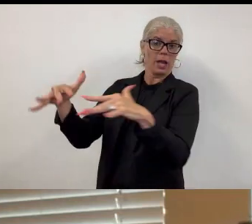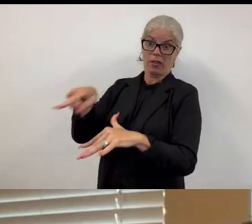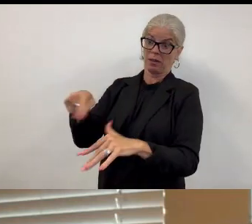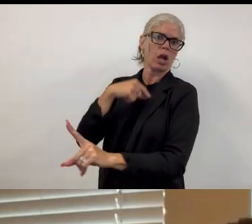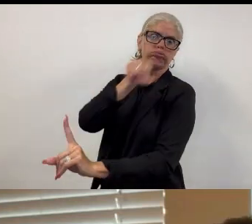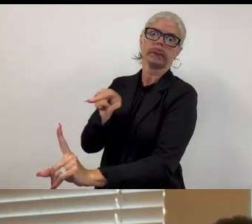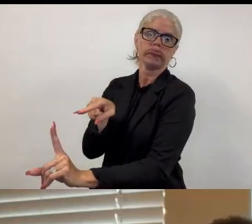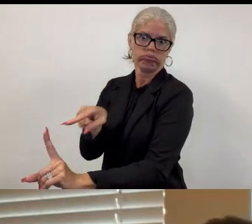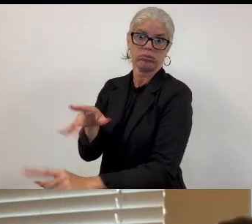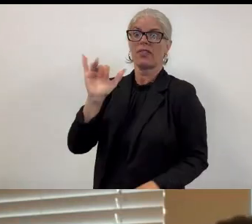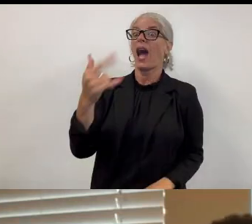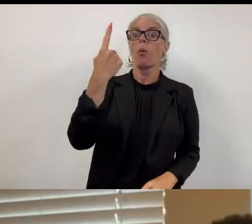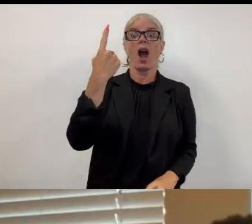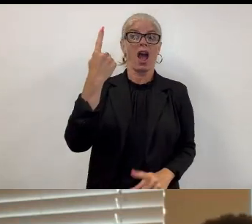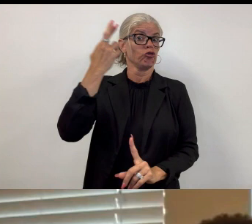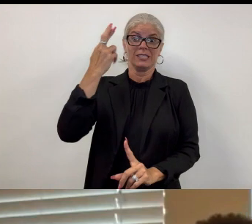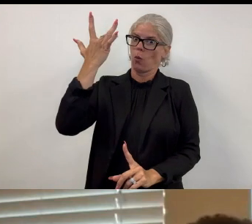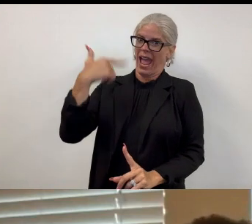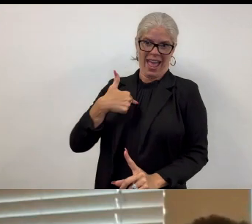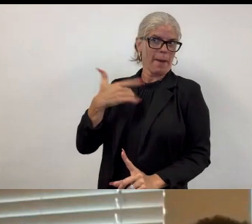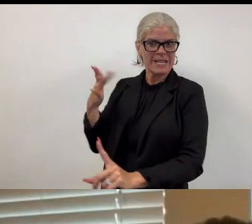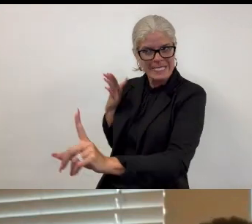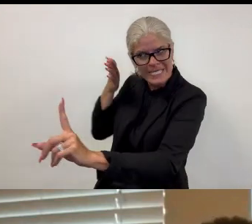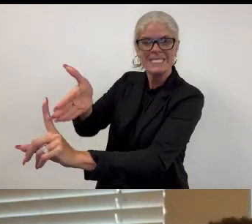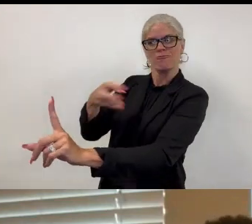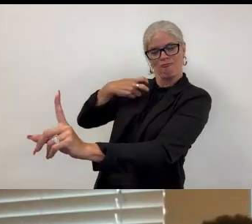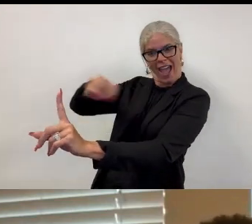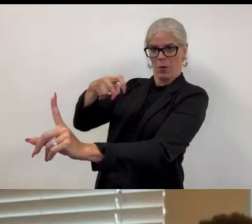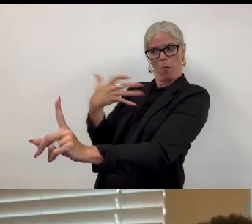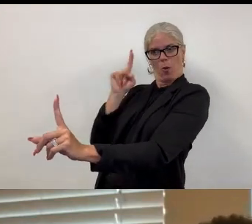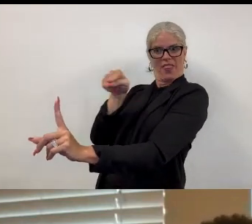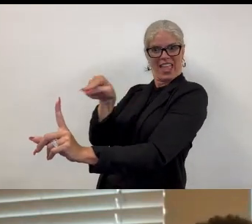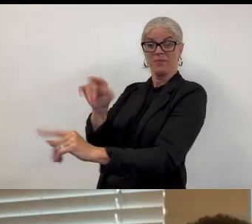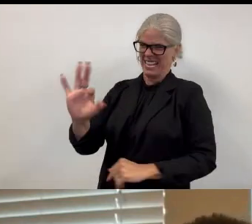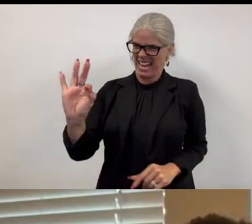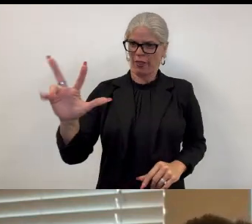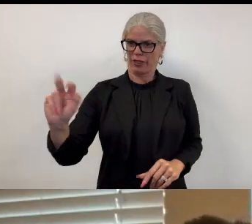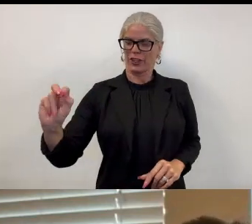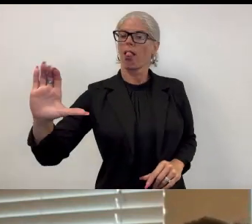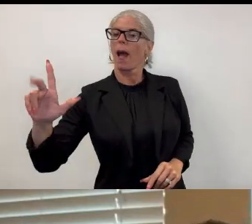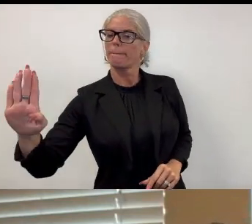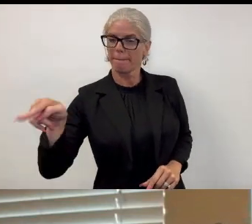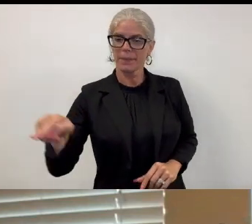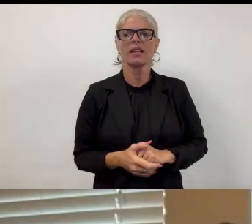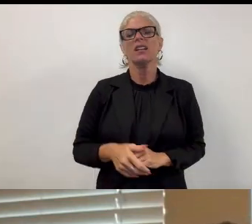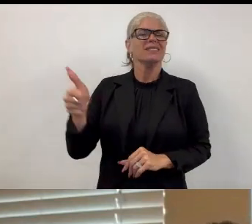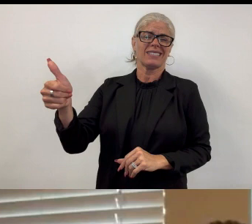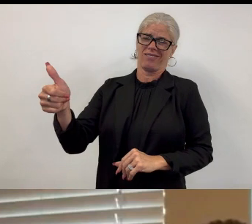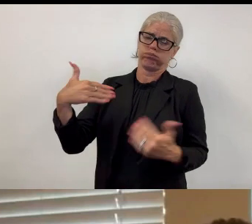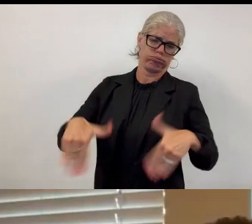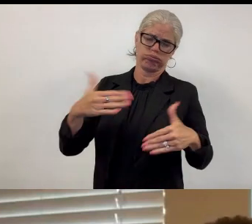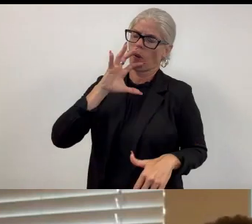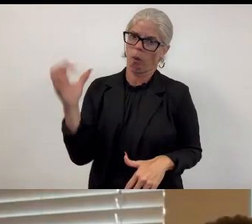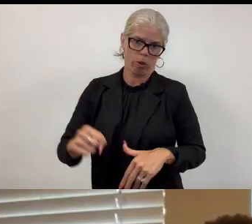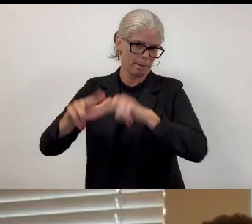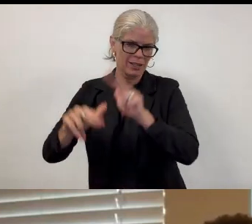every band ever has played here. And I really enjoy live music. It's one of the bigger reasons why I end up traveling, honestly. And the 930 Club,